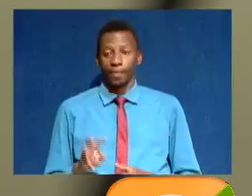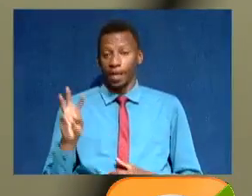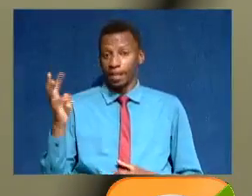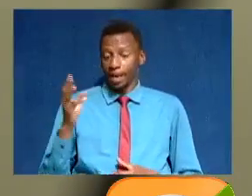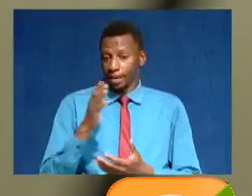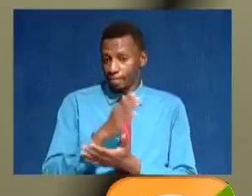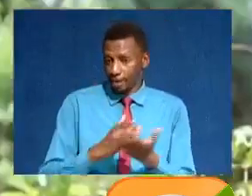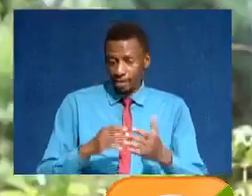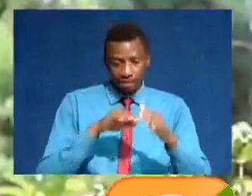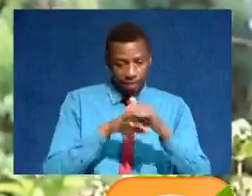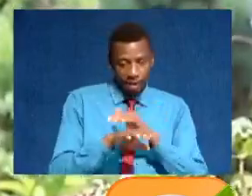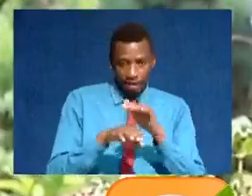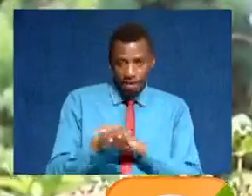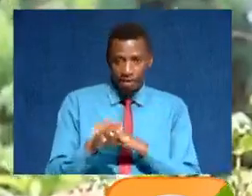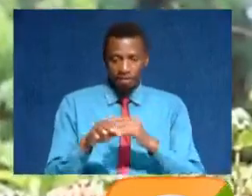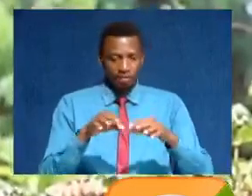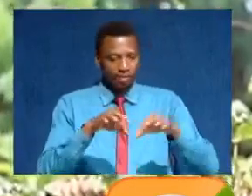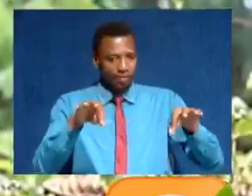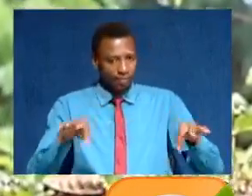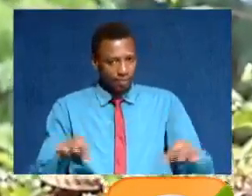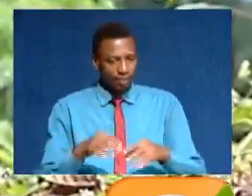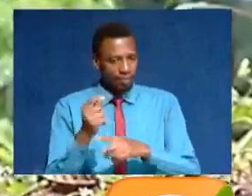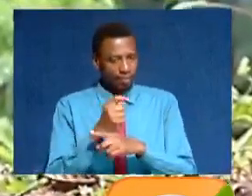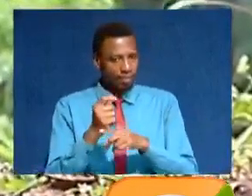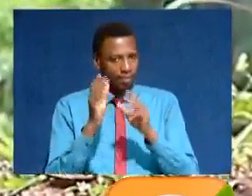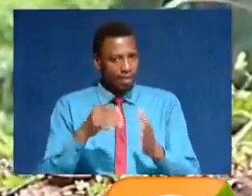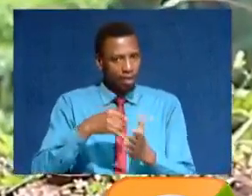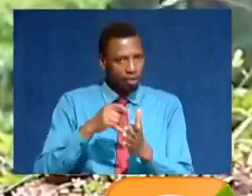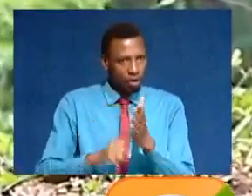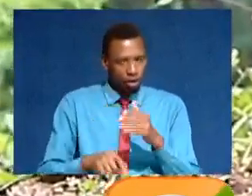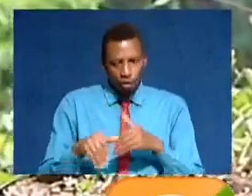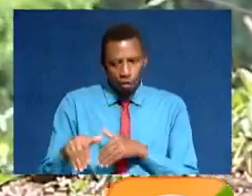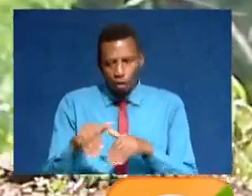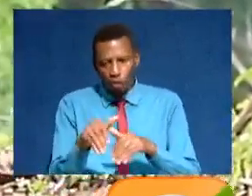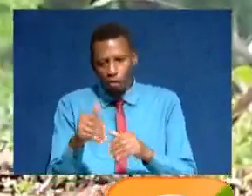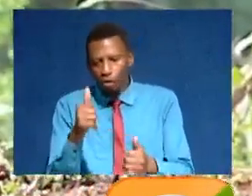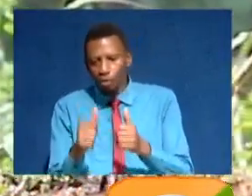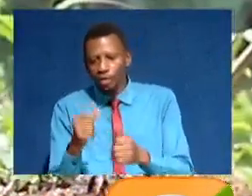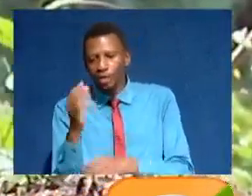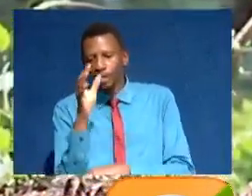base, accessed by field trainers, involves the tracking of the planted seedlings.